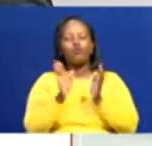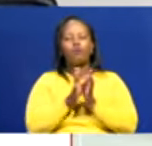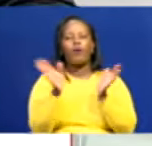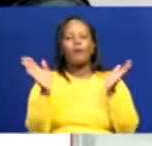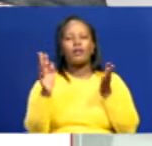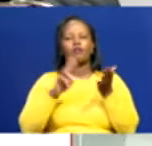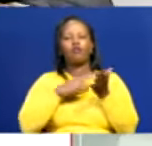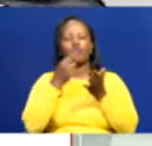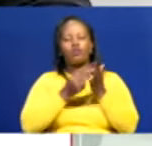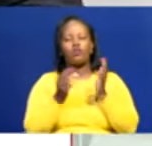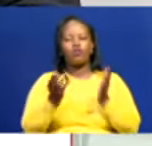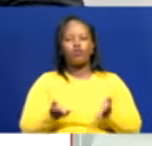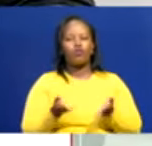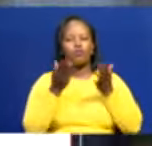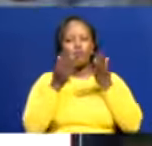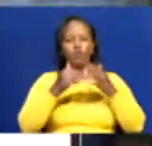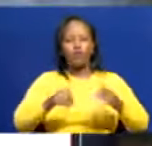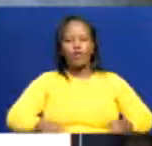lives of Kenyans.